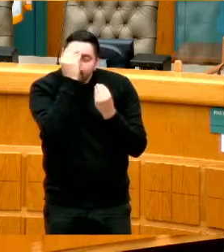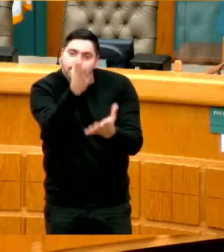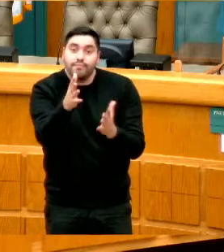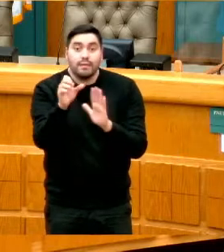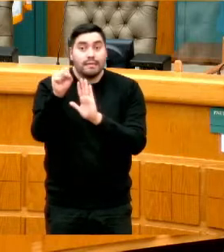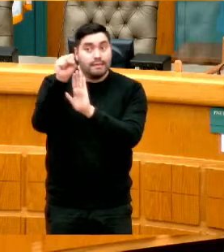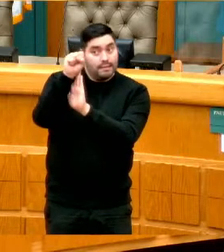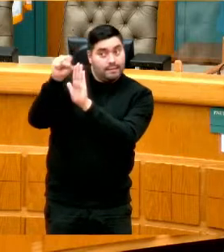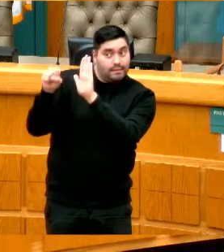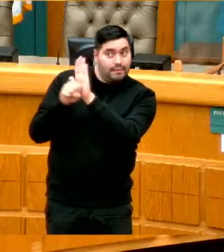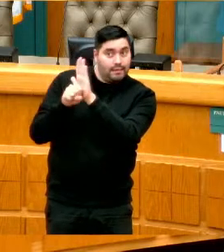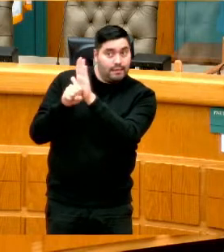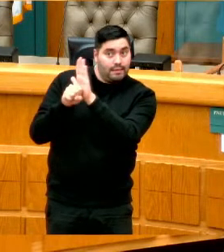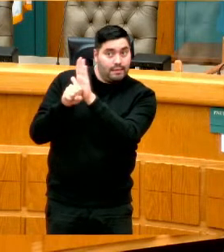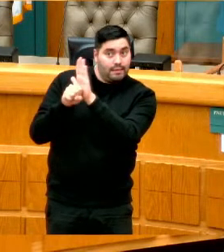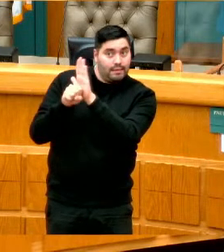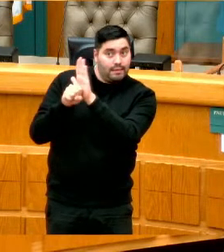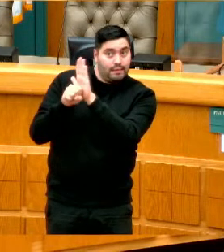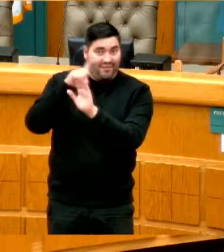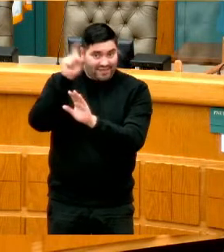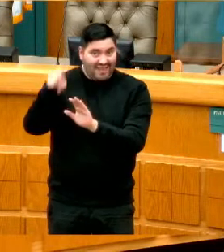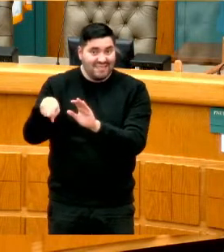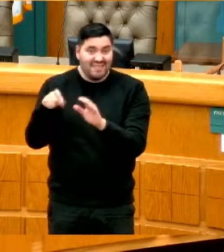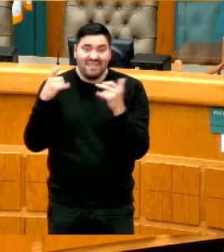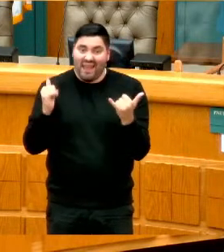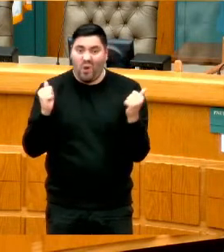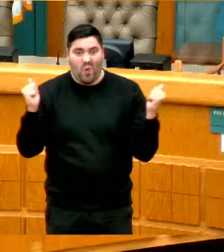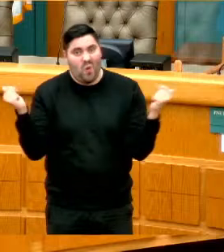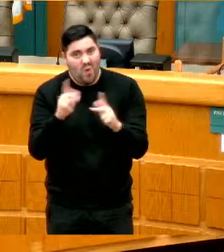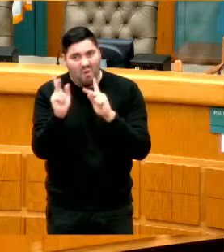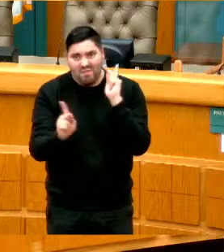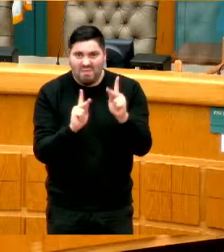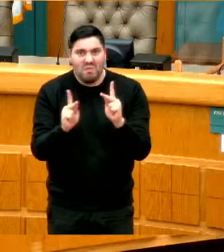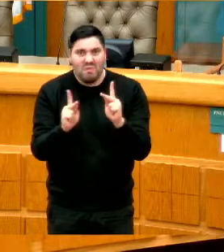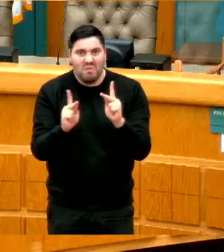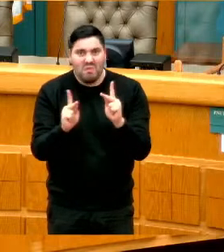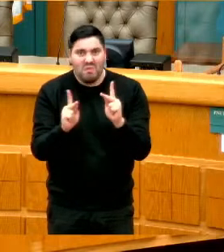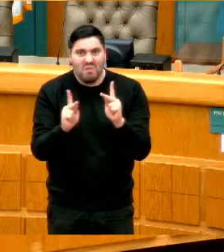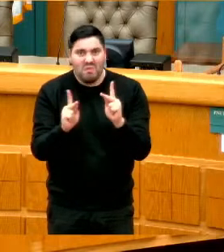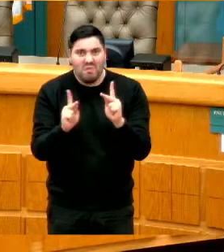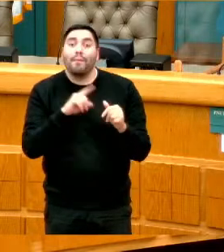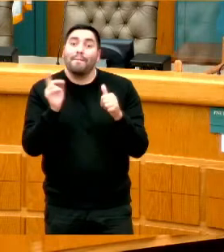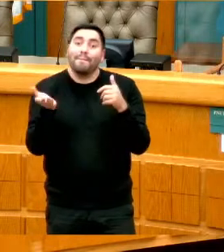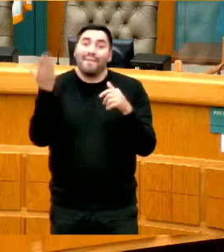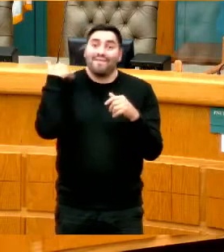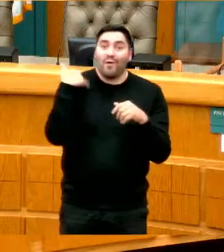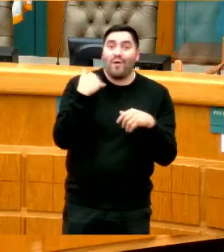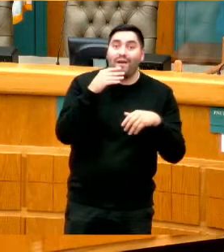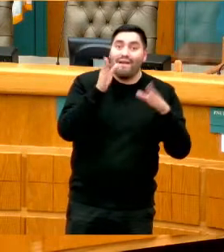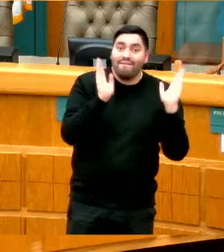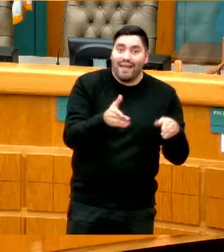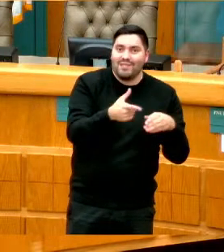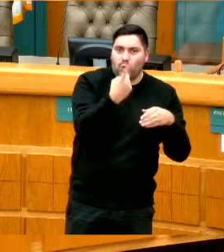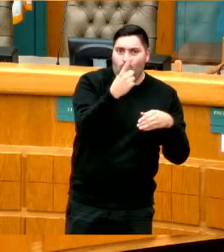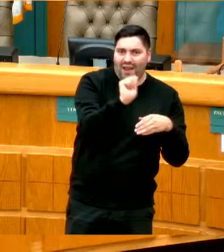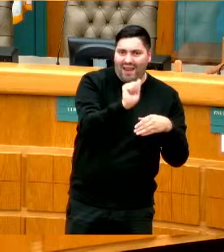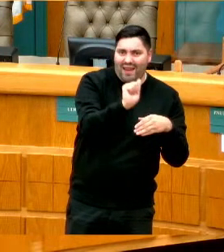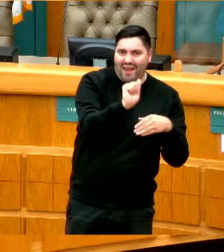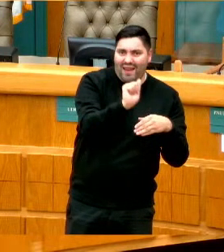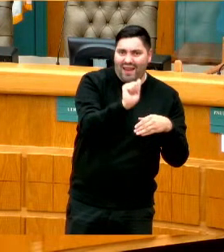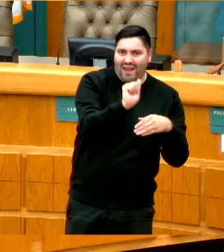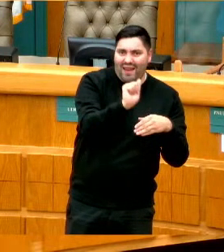has really made everybody eligible at this point. There was a phase 1A, a phase 1B, and then we're in